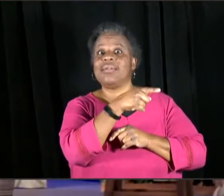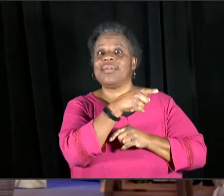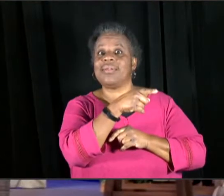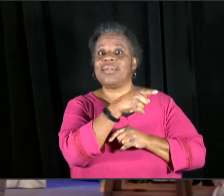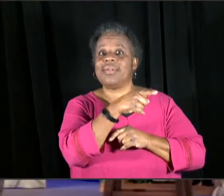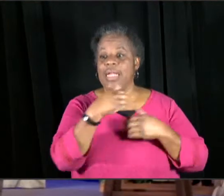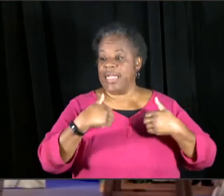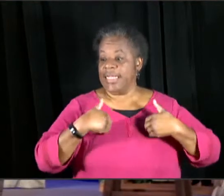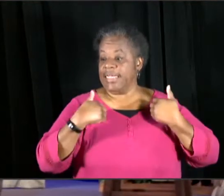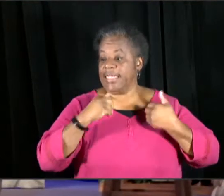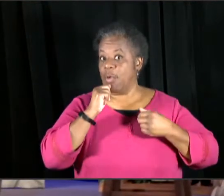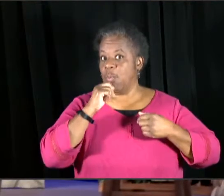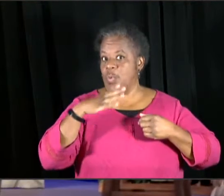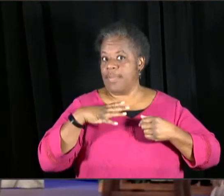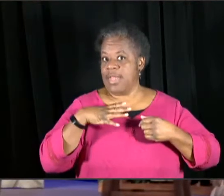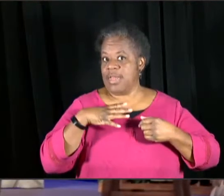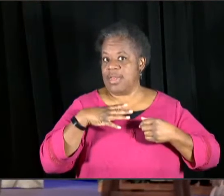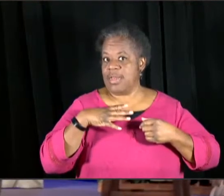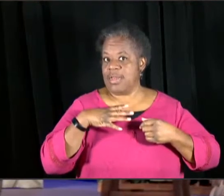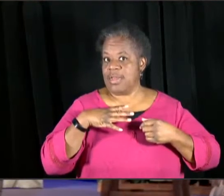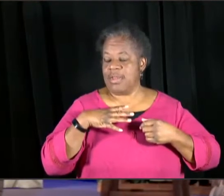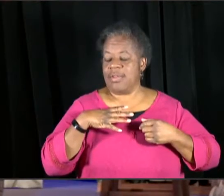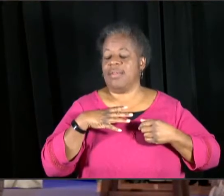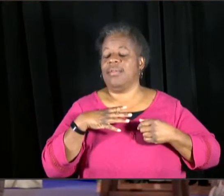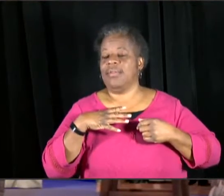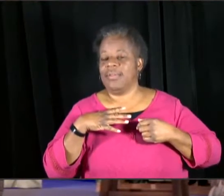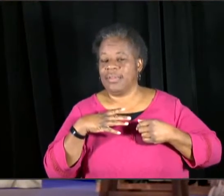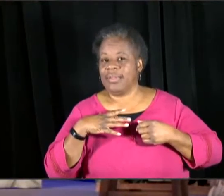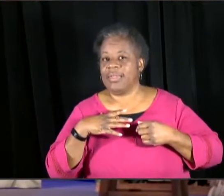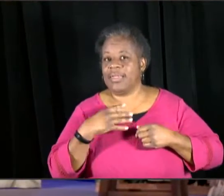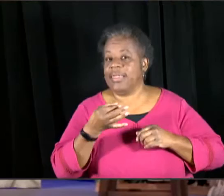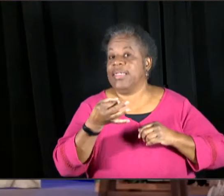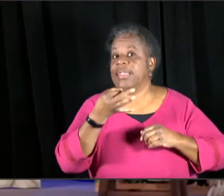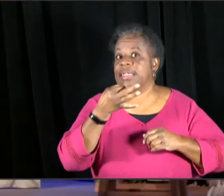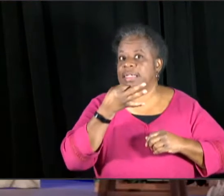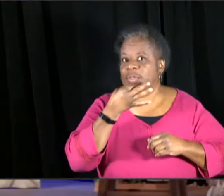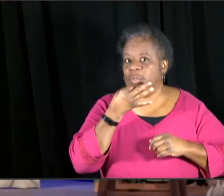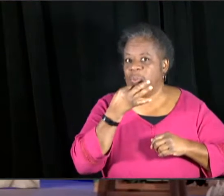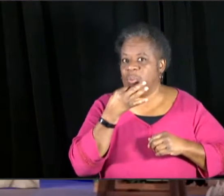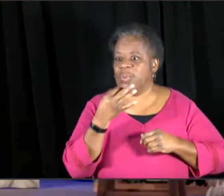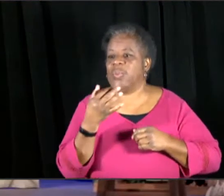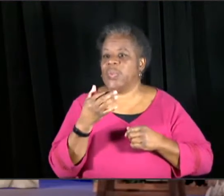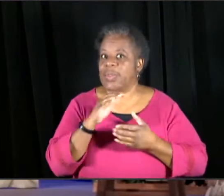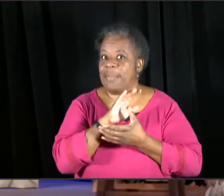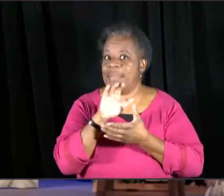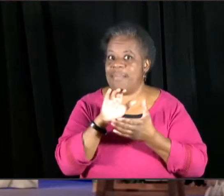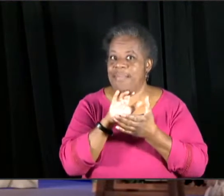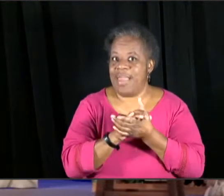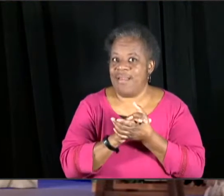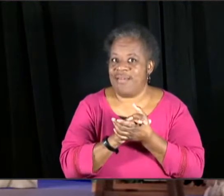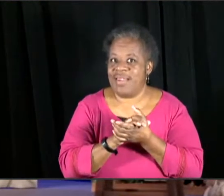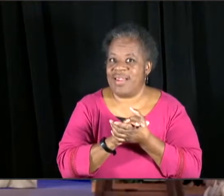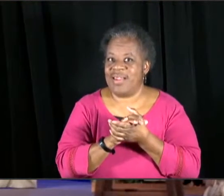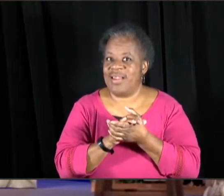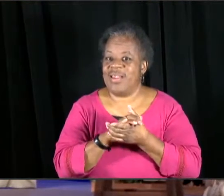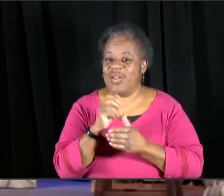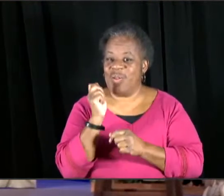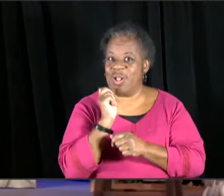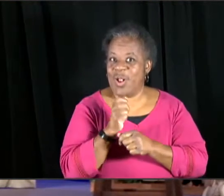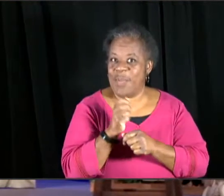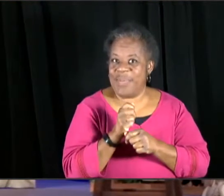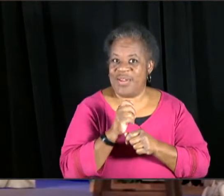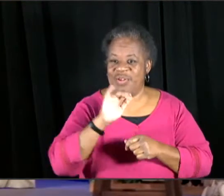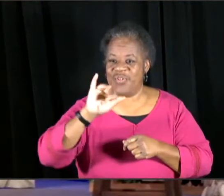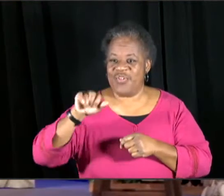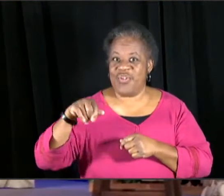a young woman on the edge of adulthood, waiting anxiously to marry the carpenter of her dreams. Life is about